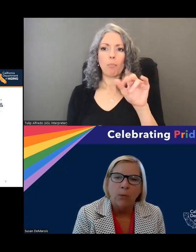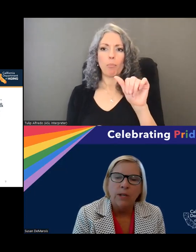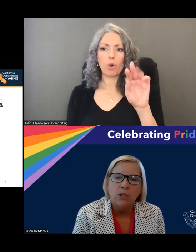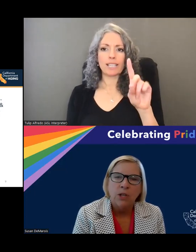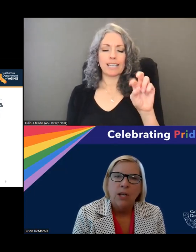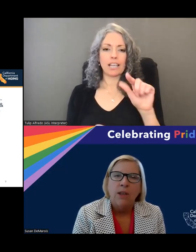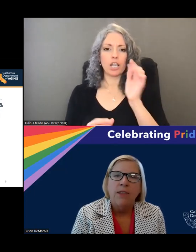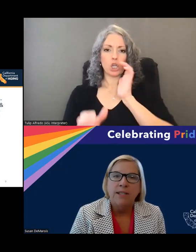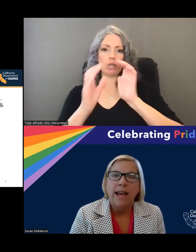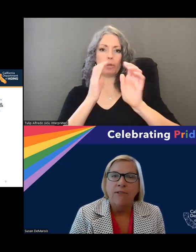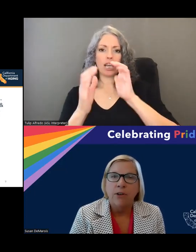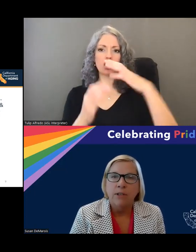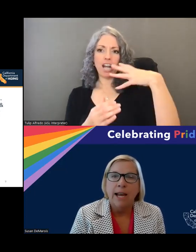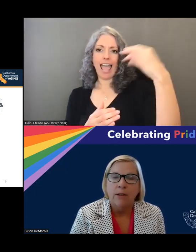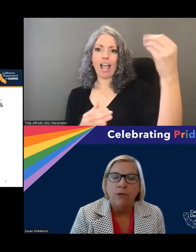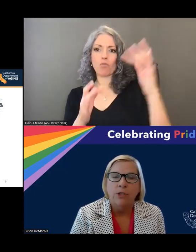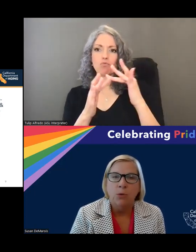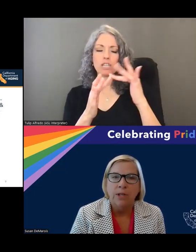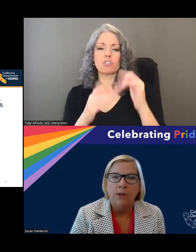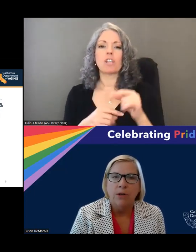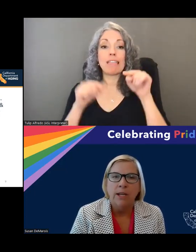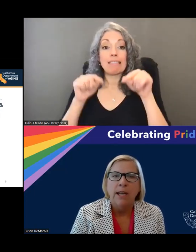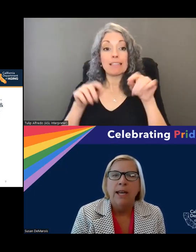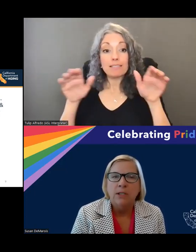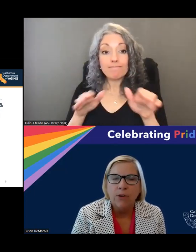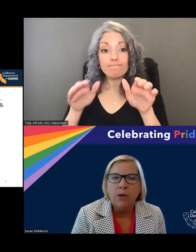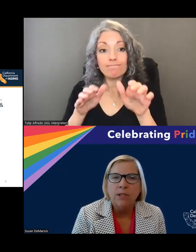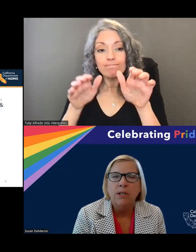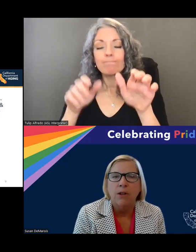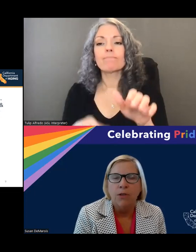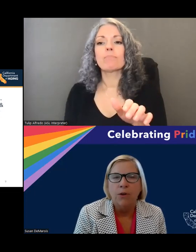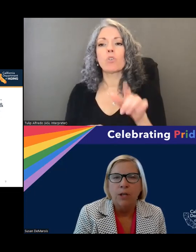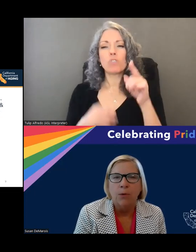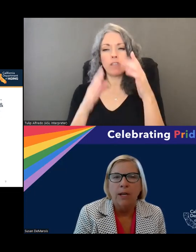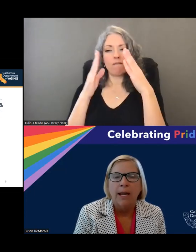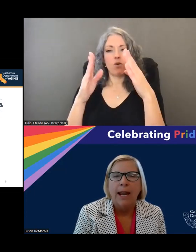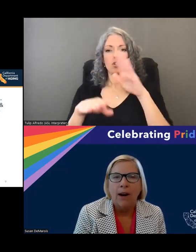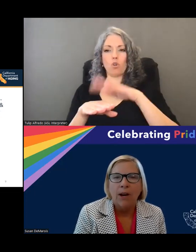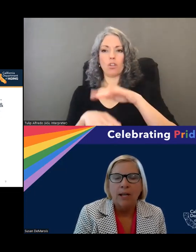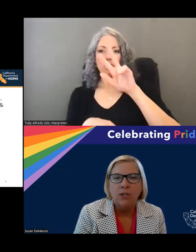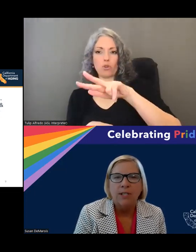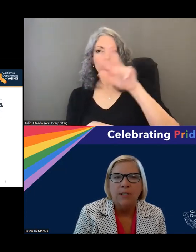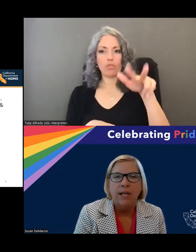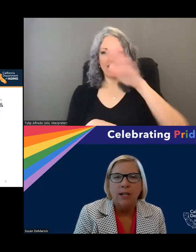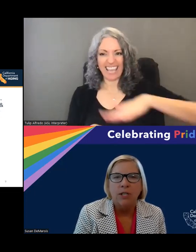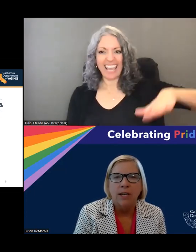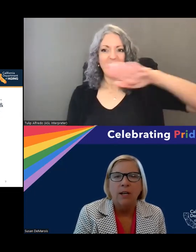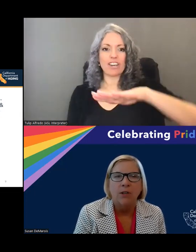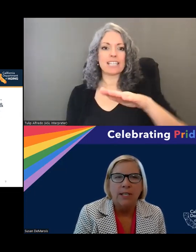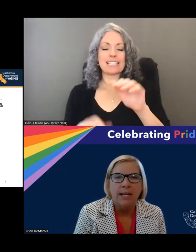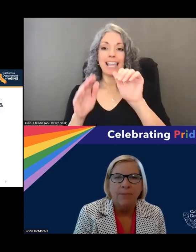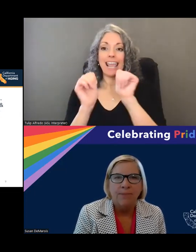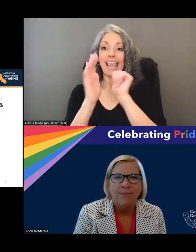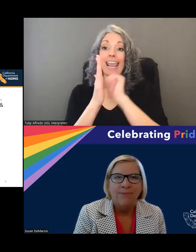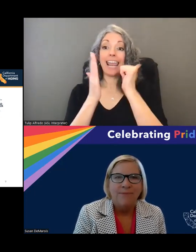and outreach. This effort, California 2030, is focused on the 33 area agencies on aging in